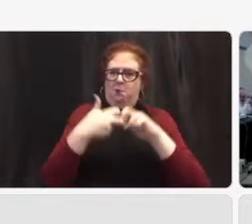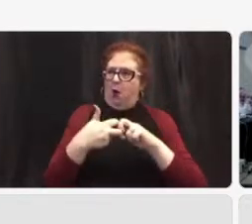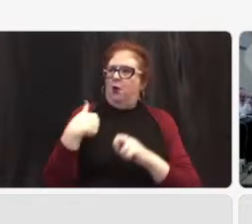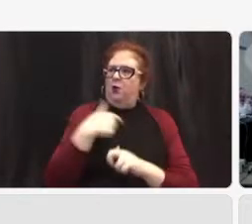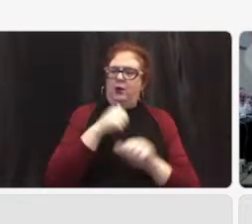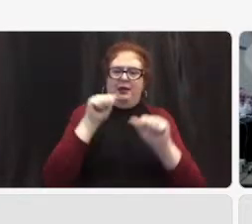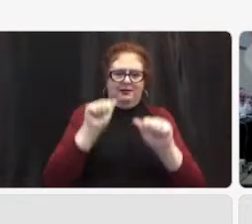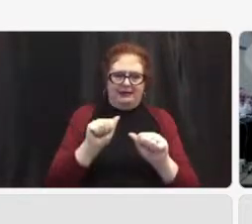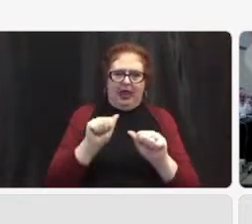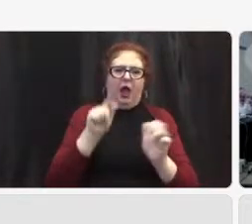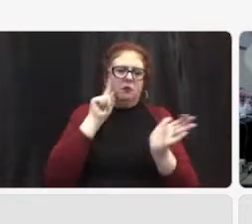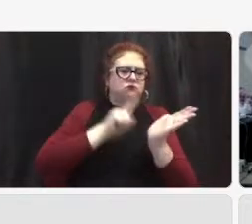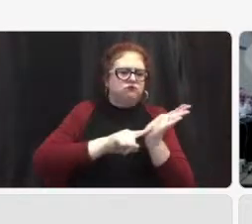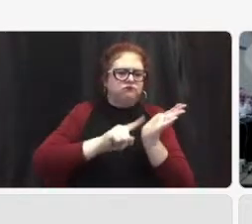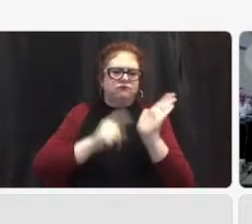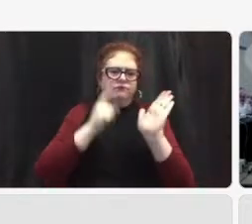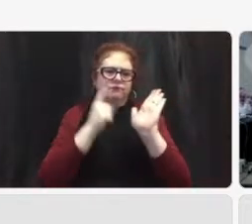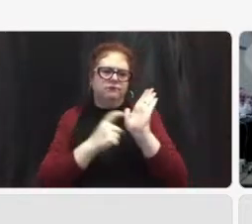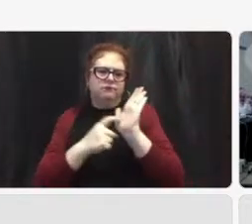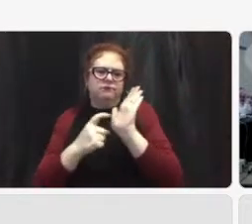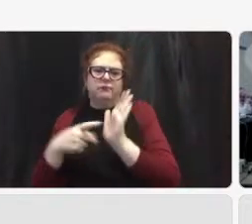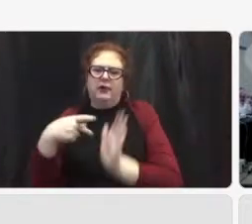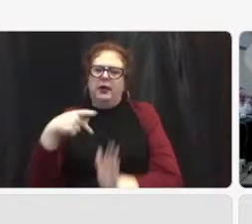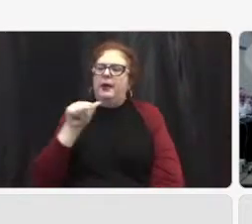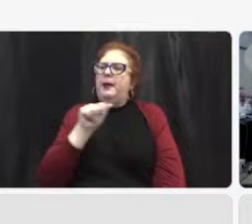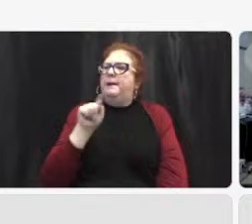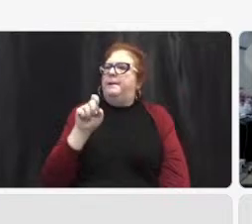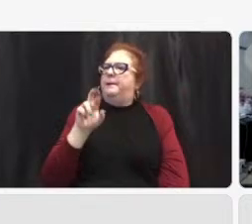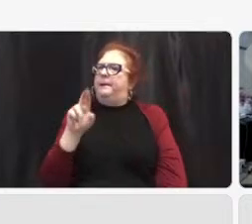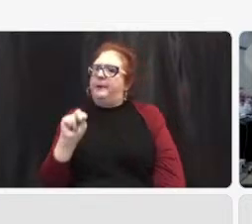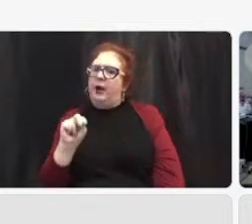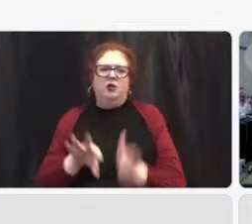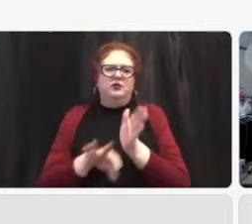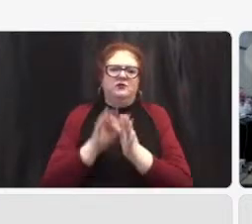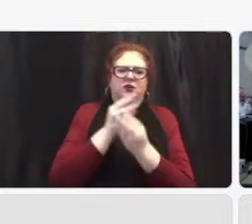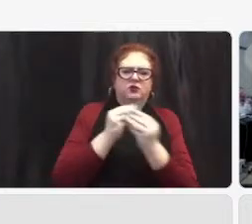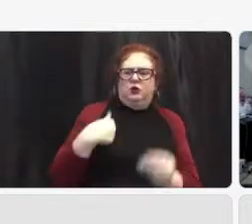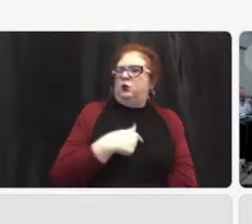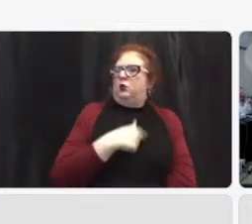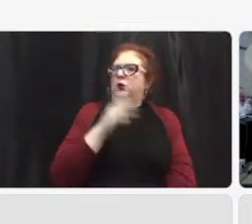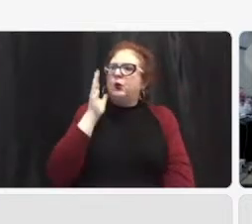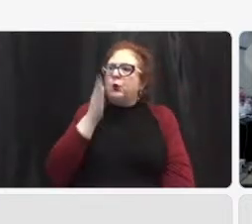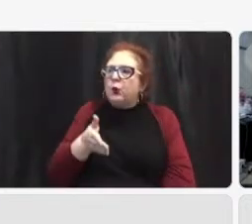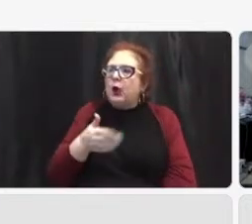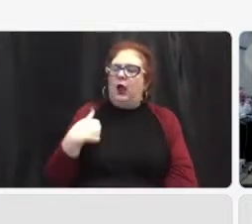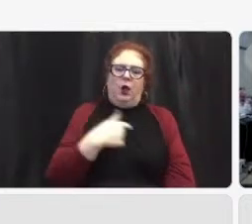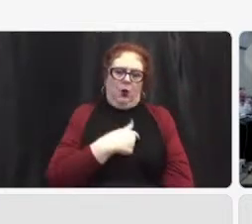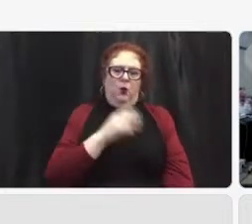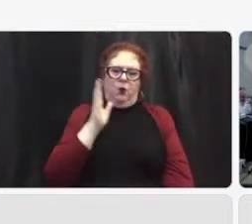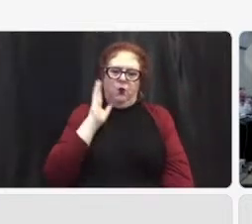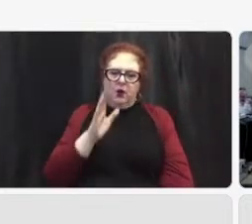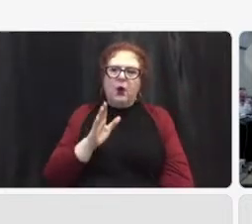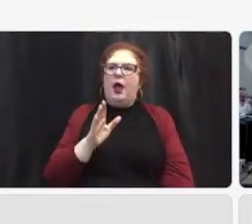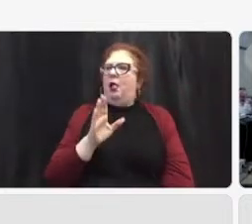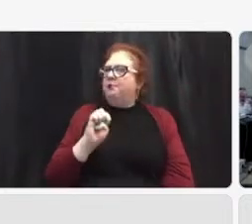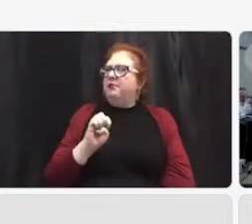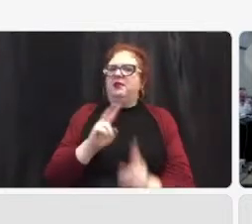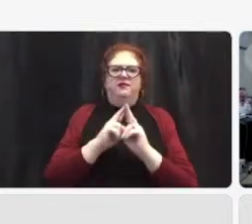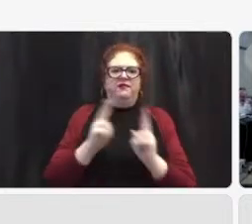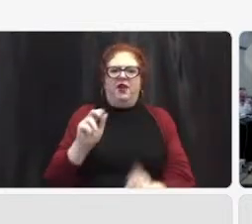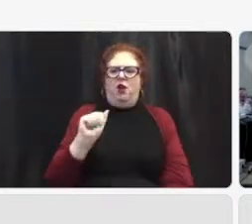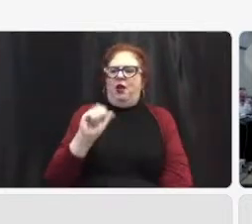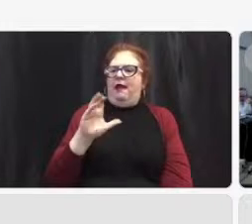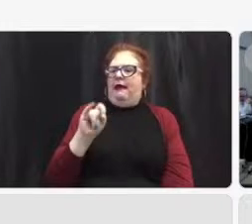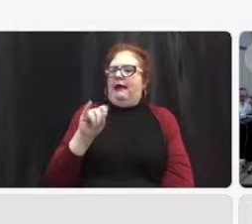it, we absolutely will. And I think we're going to do this more actively than, or as actively as the best of the short-term